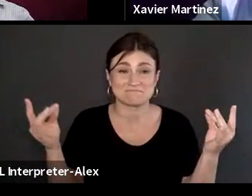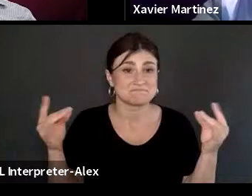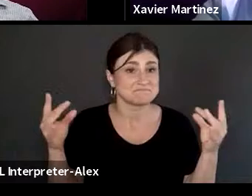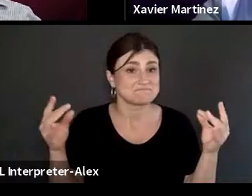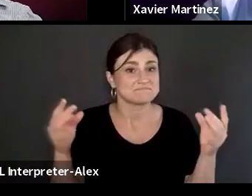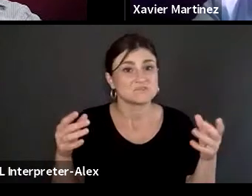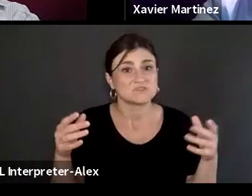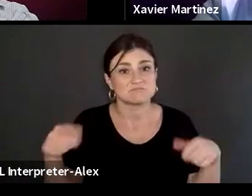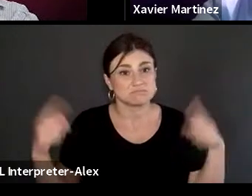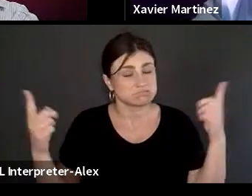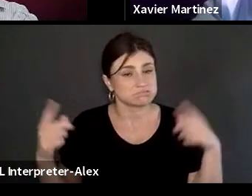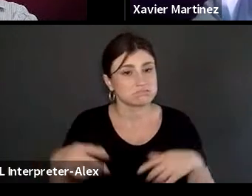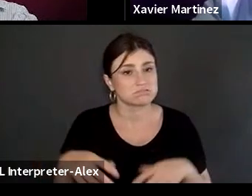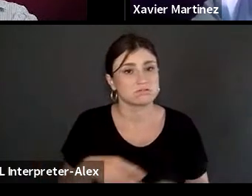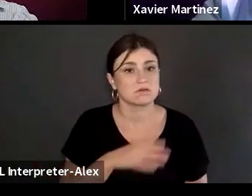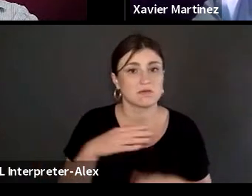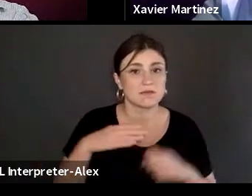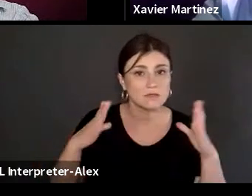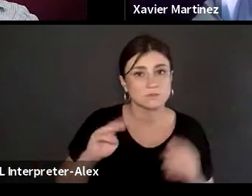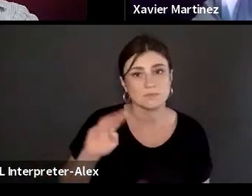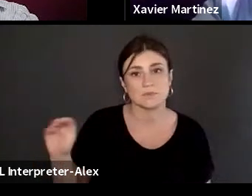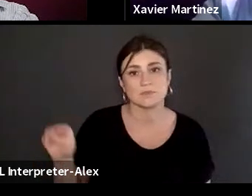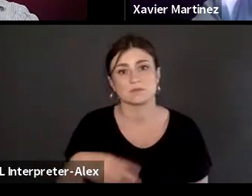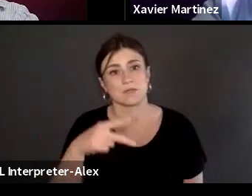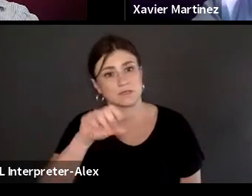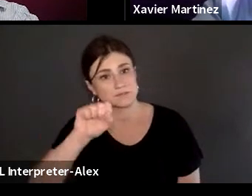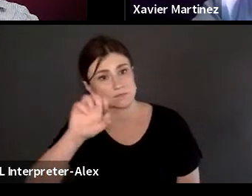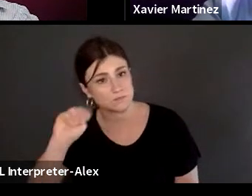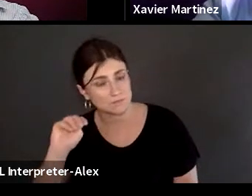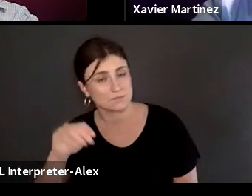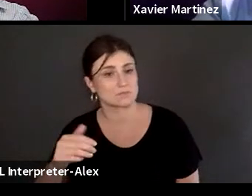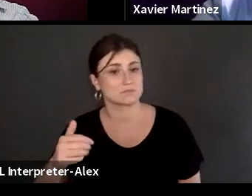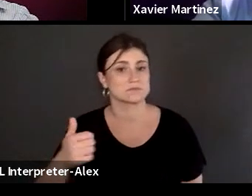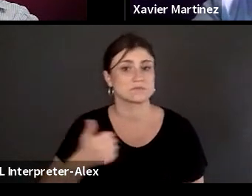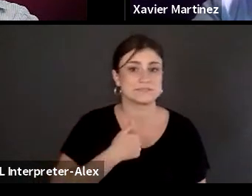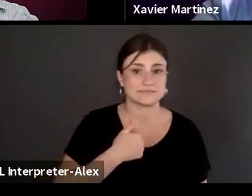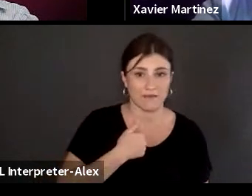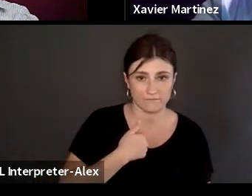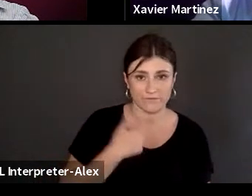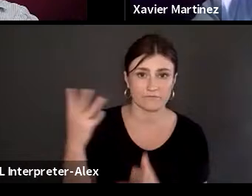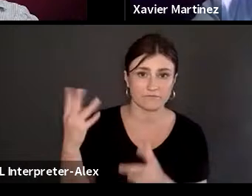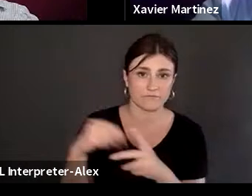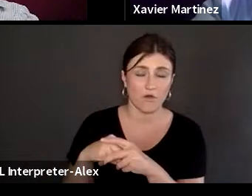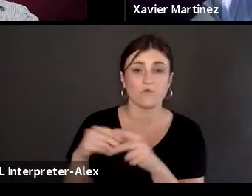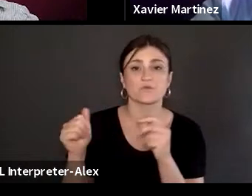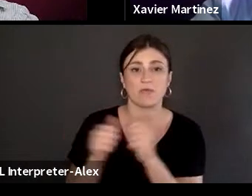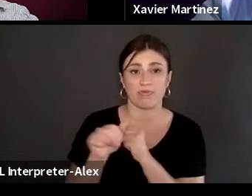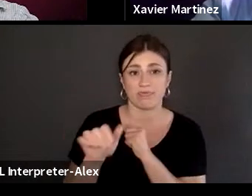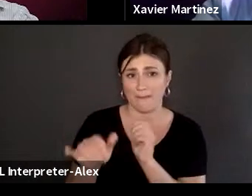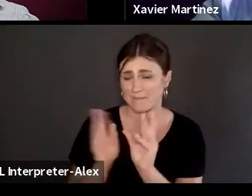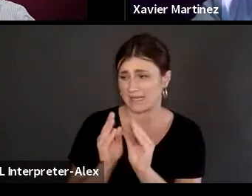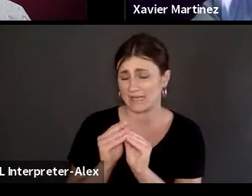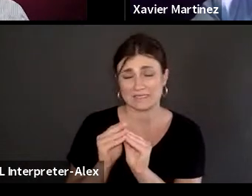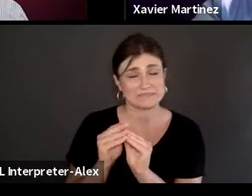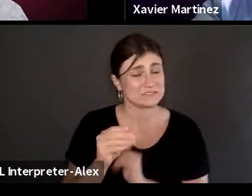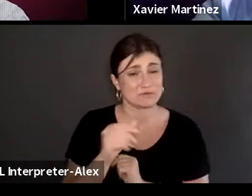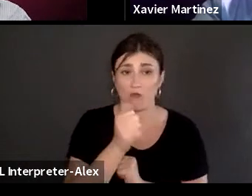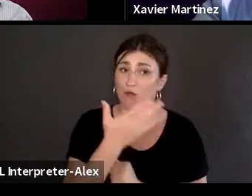Manny Martinez, Councillor Peggy Sue Martinez, and myself were on the city council at that time. So anyway, with that